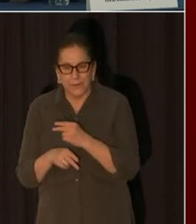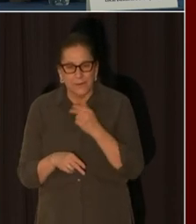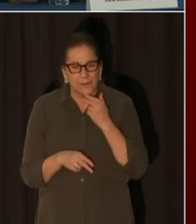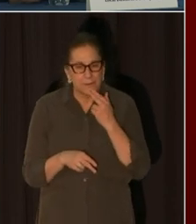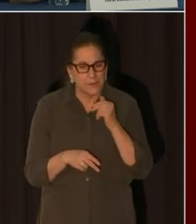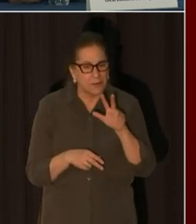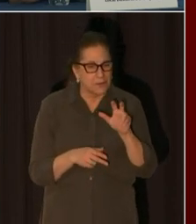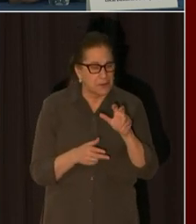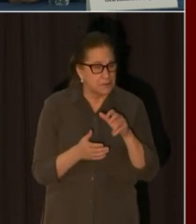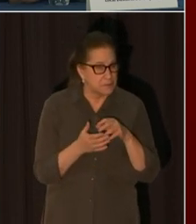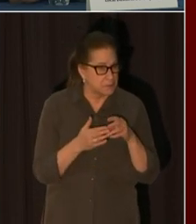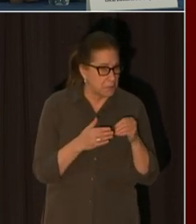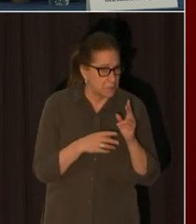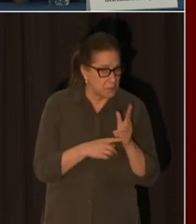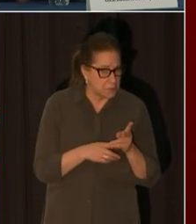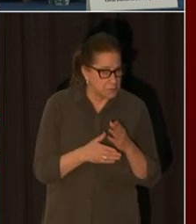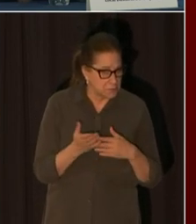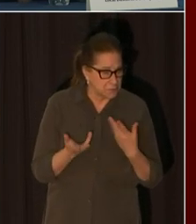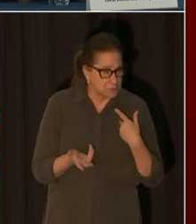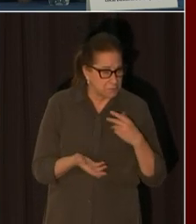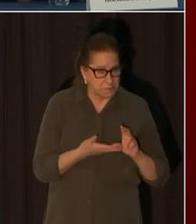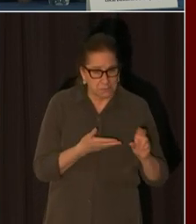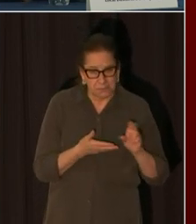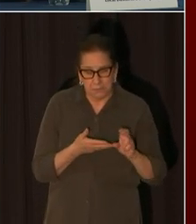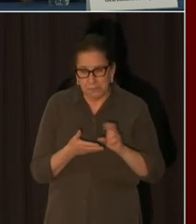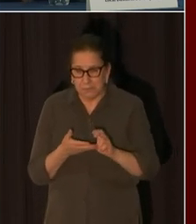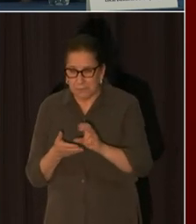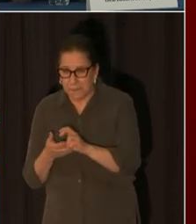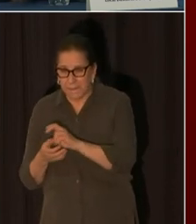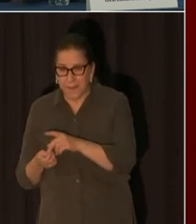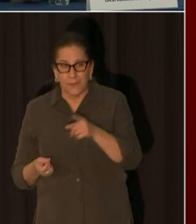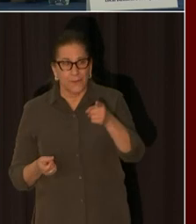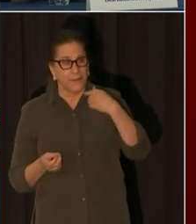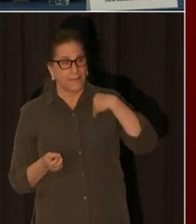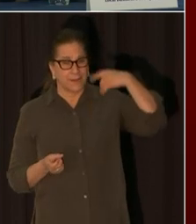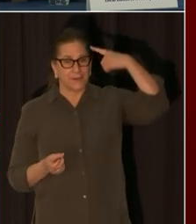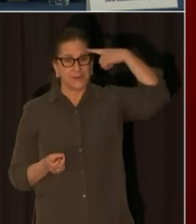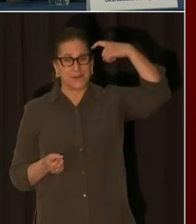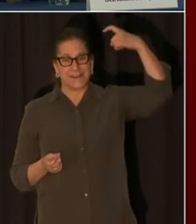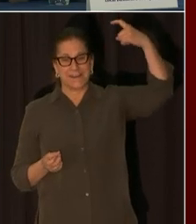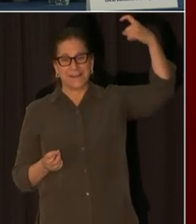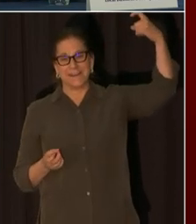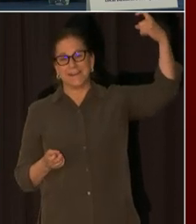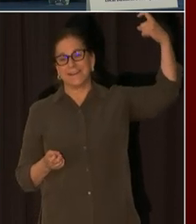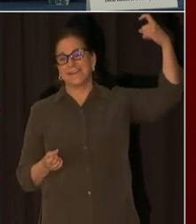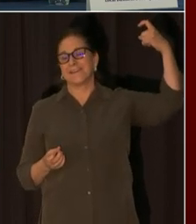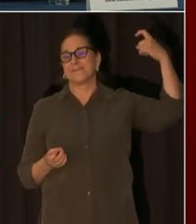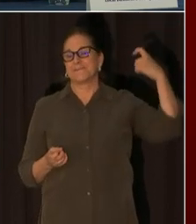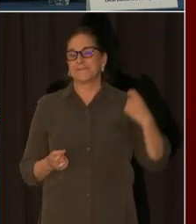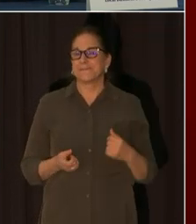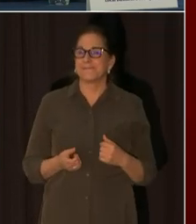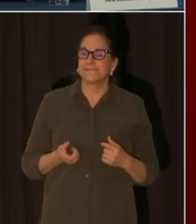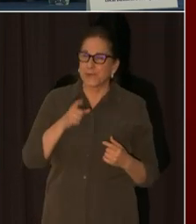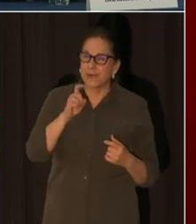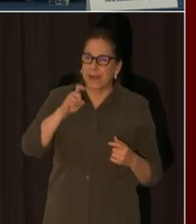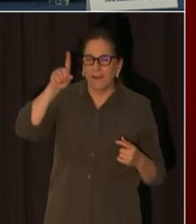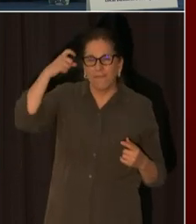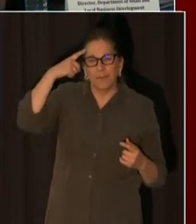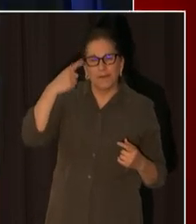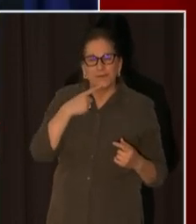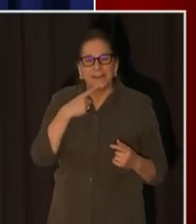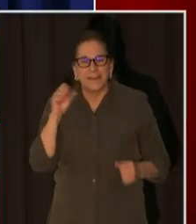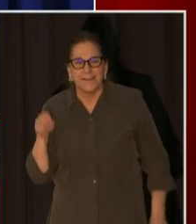our small businesses. You know, at DSLBD, you know, we are here to help our small businesses weather this storm. We